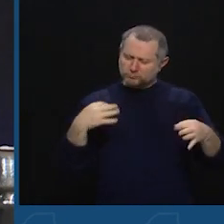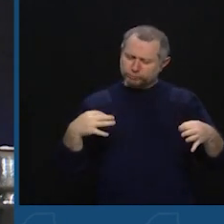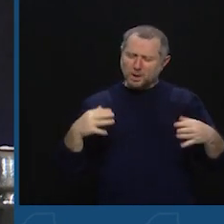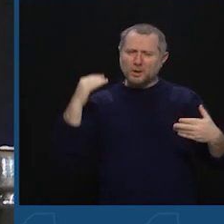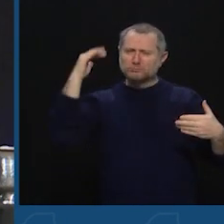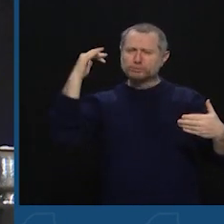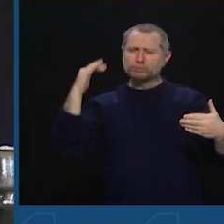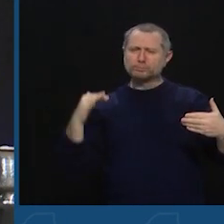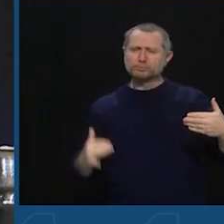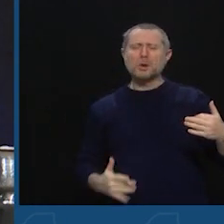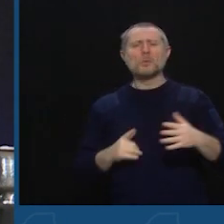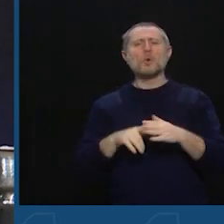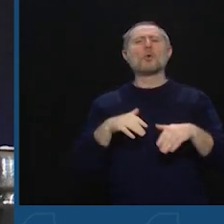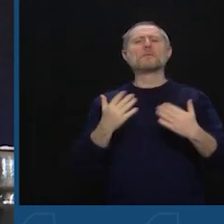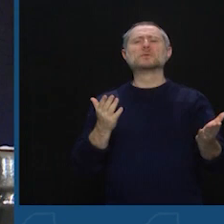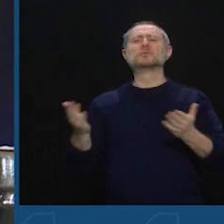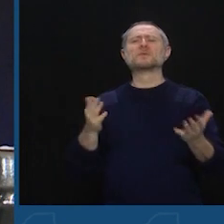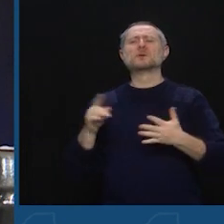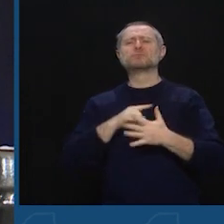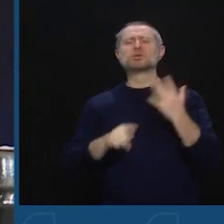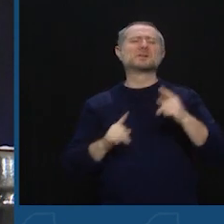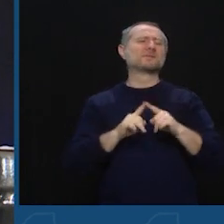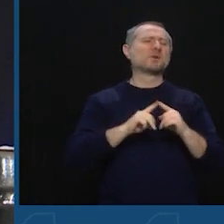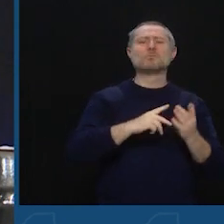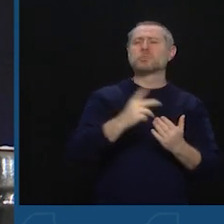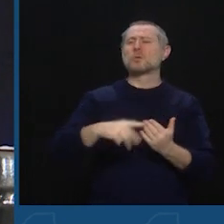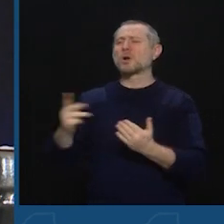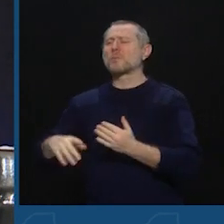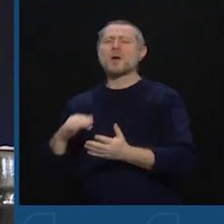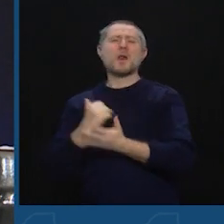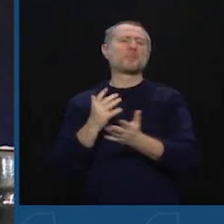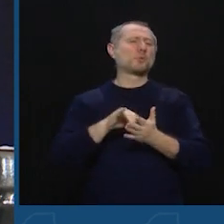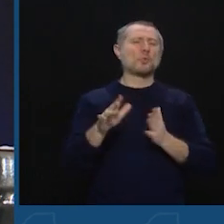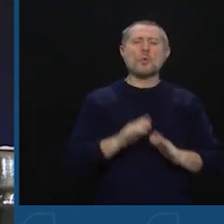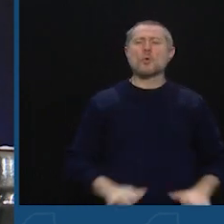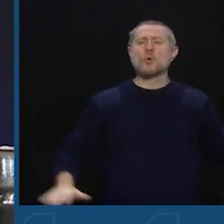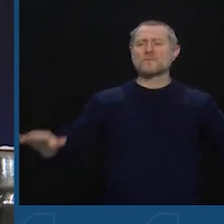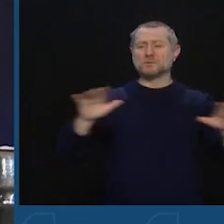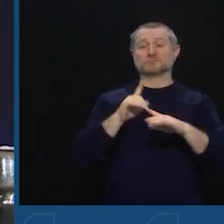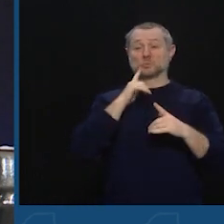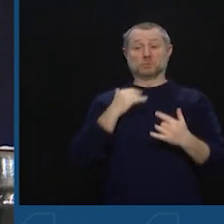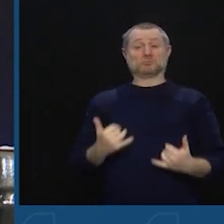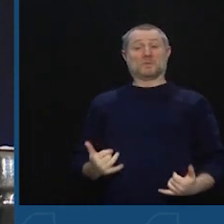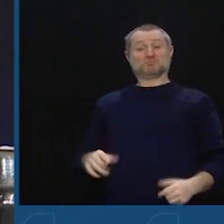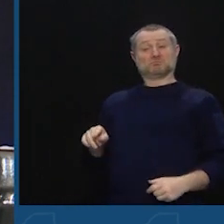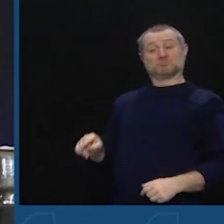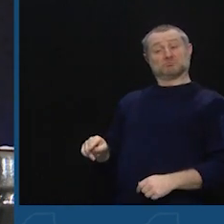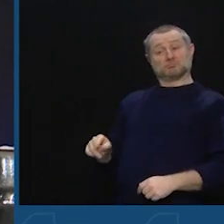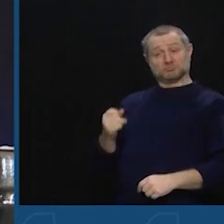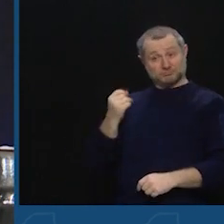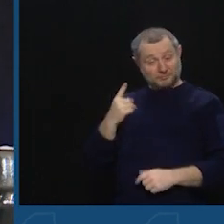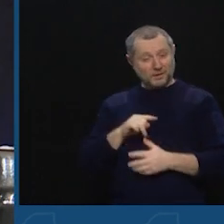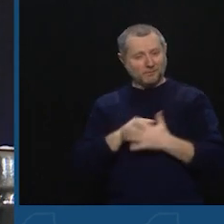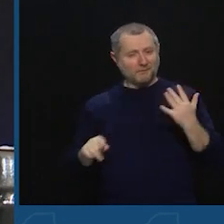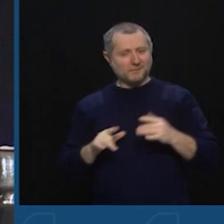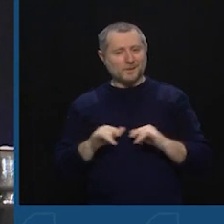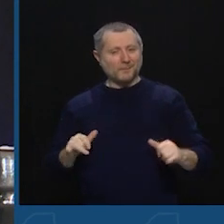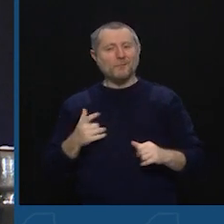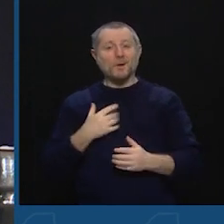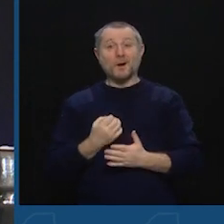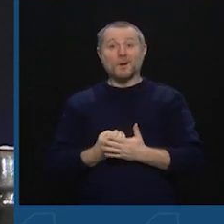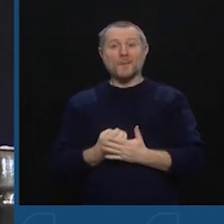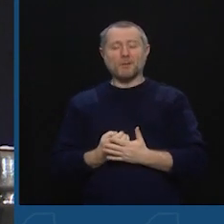and initiatives that will help New Yorkers and their families now while ensuring the state's economic recovery is swift and